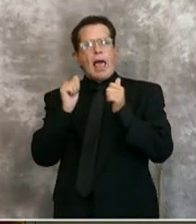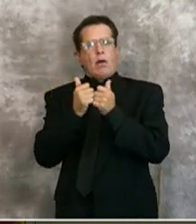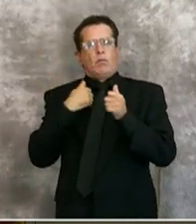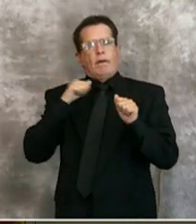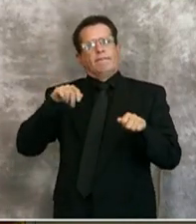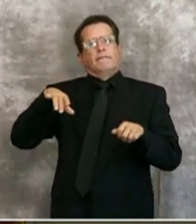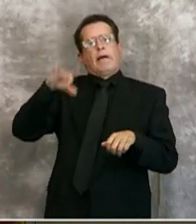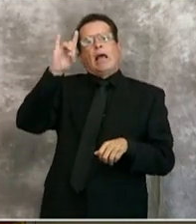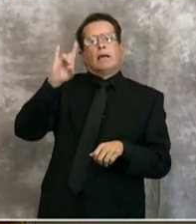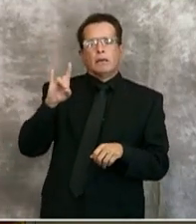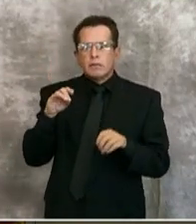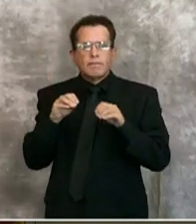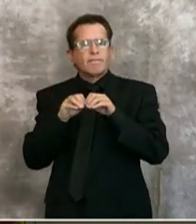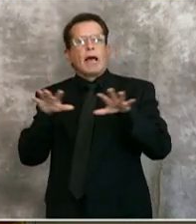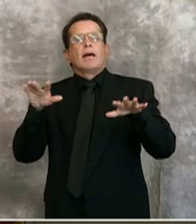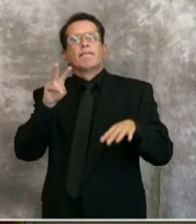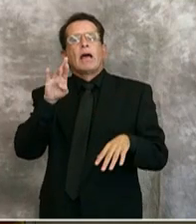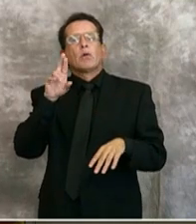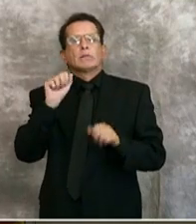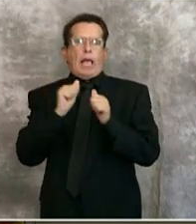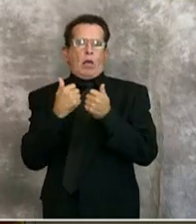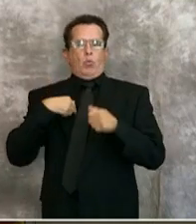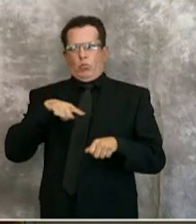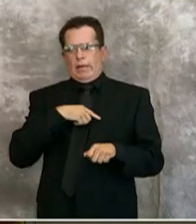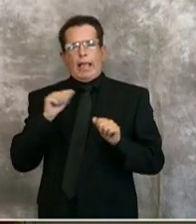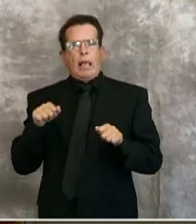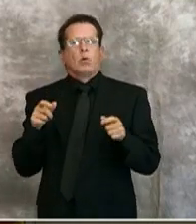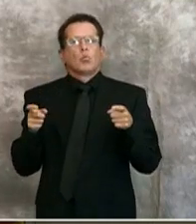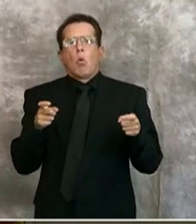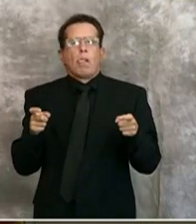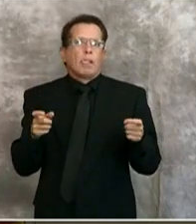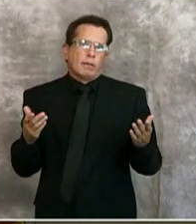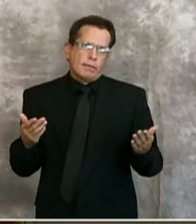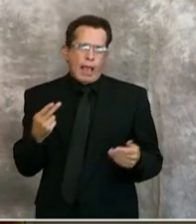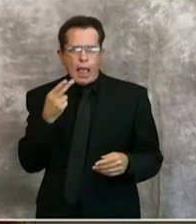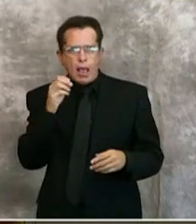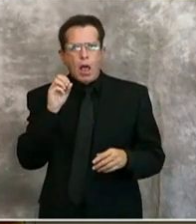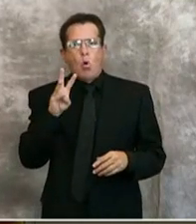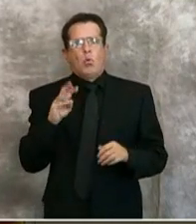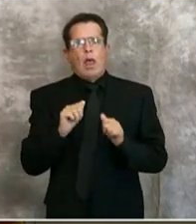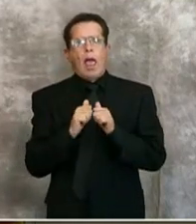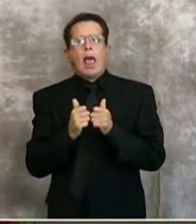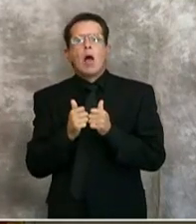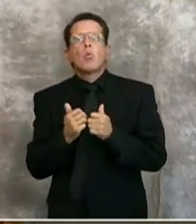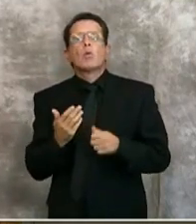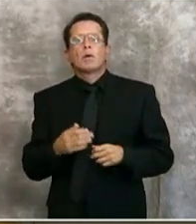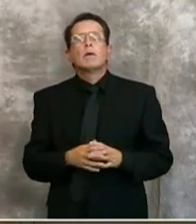the virus? Okay, I believe Dr. Wooten's going to respond.